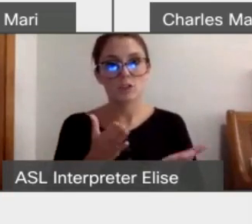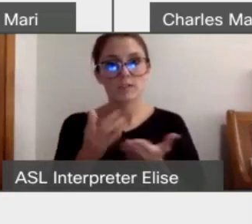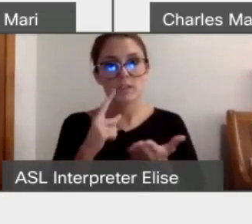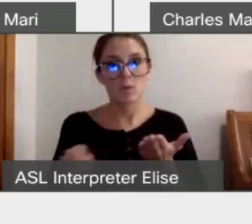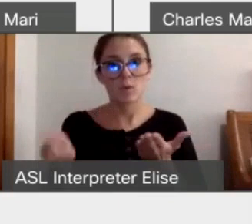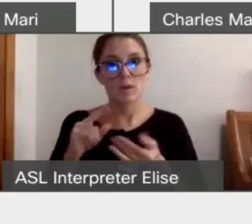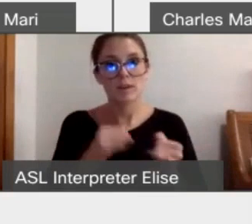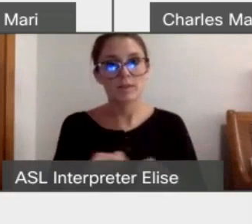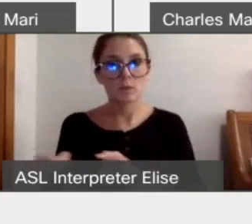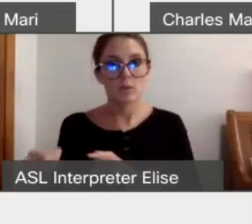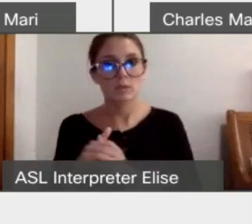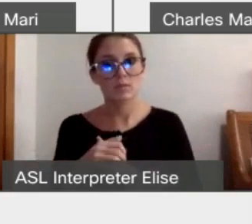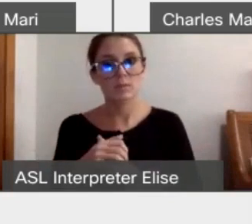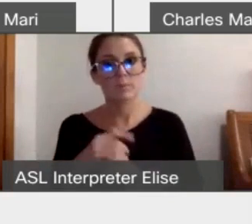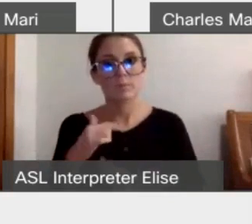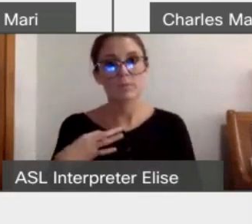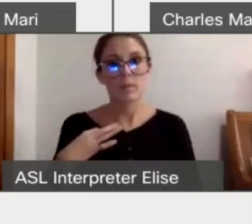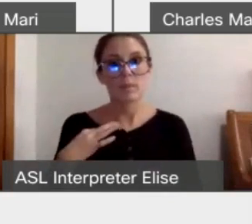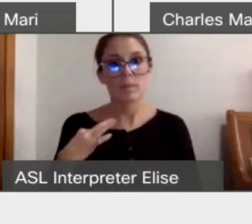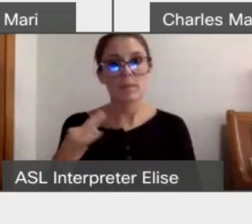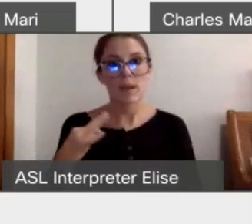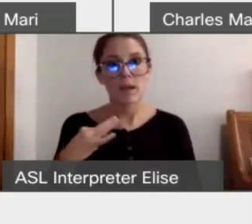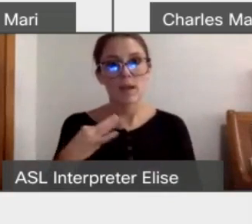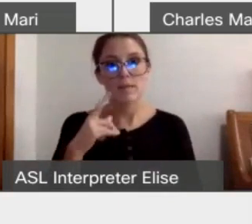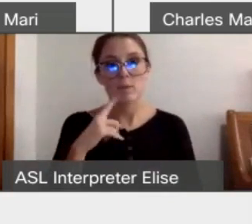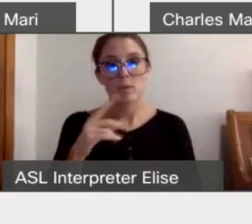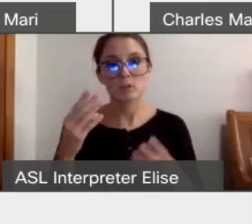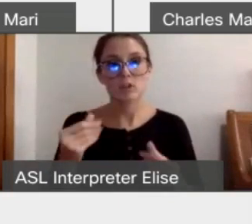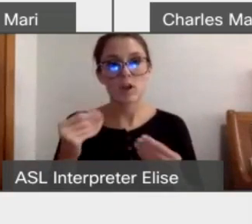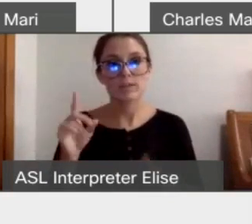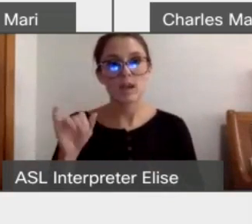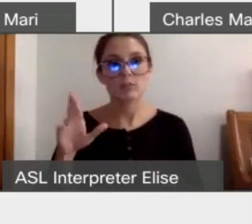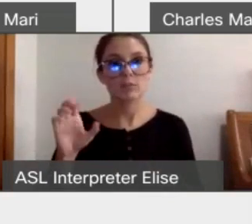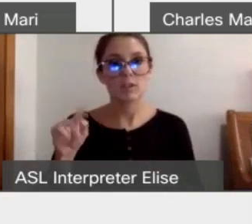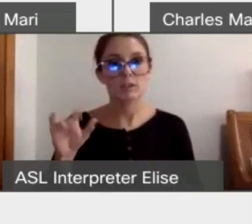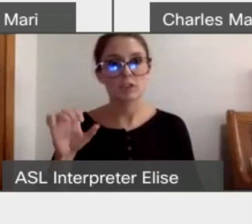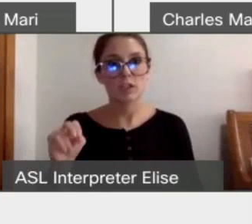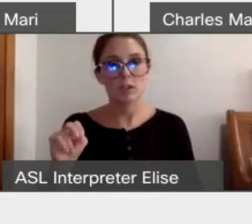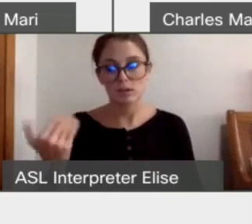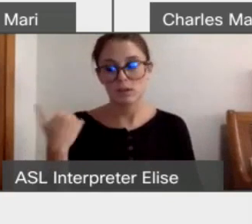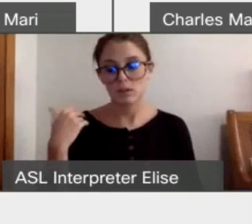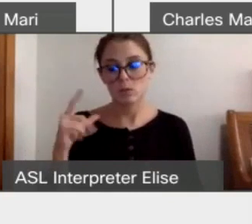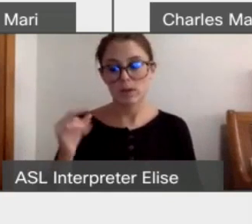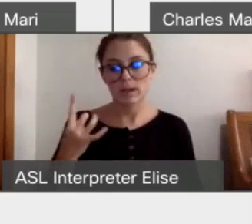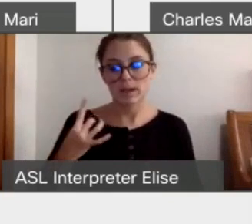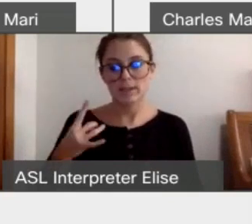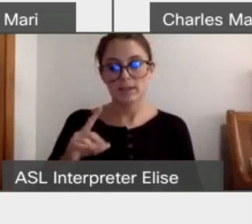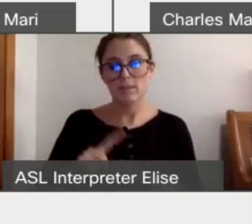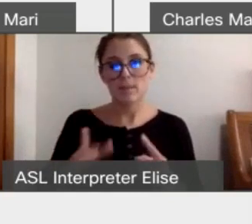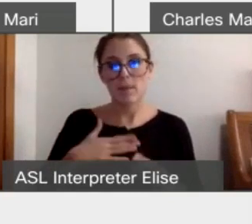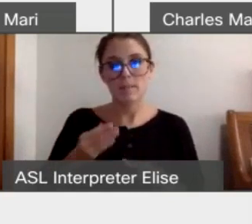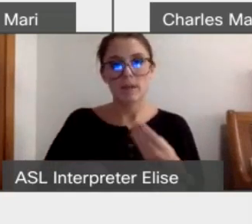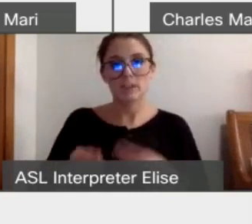individuals? I applied for self-direction originally in 2018, and my budget was